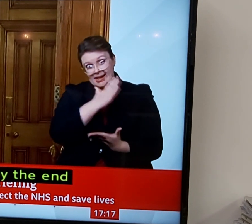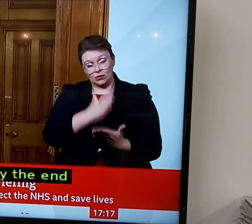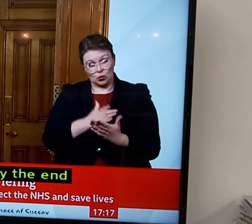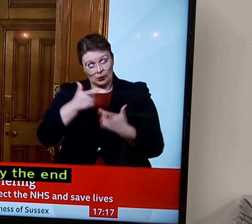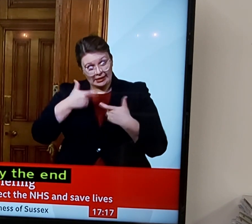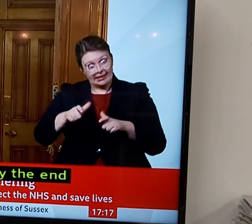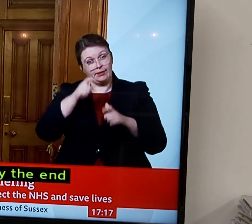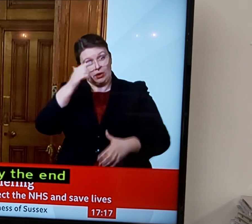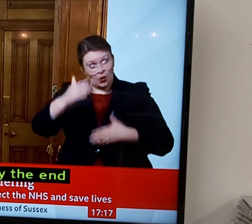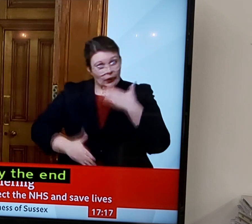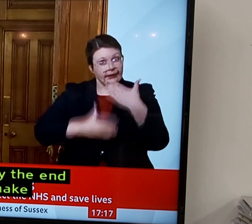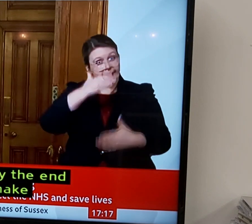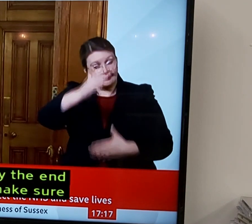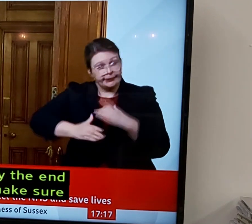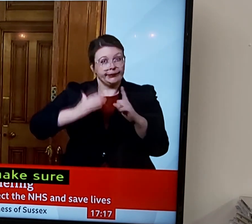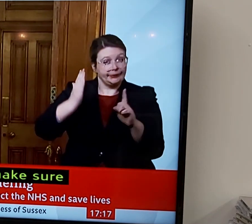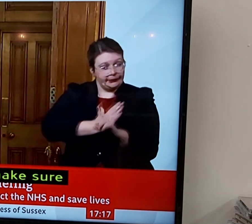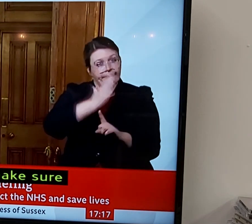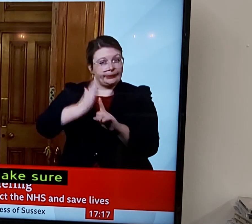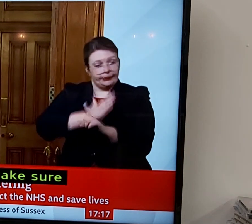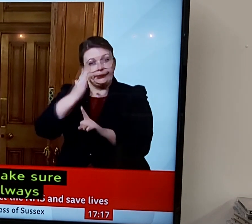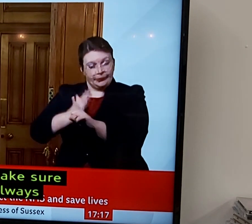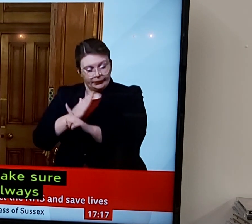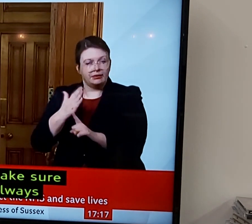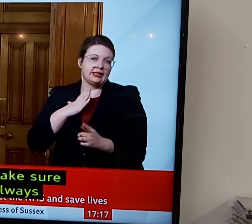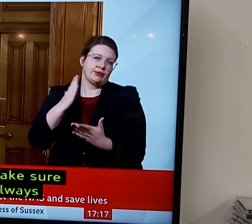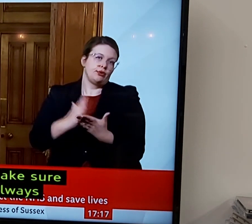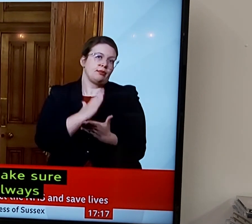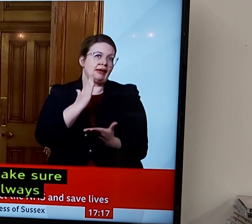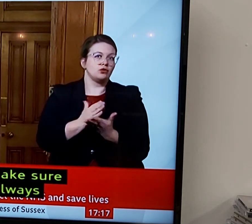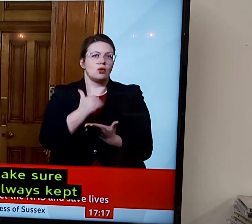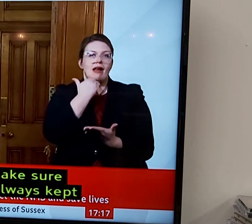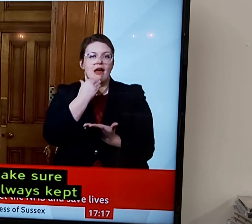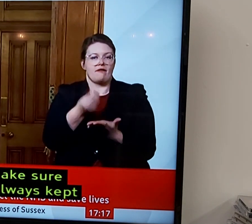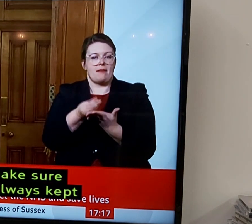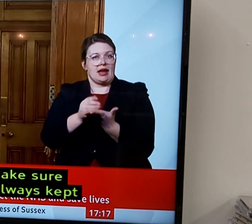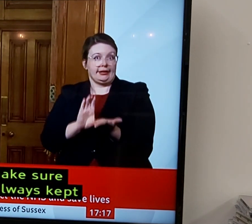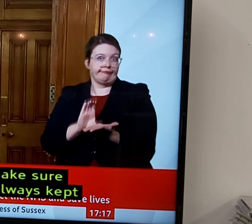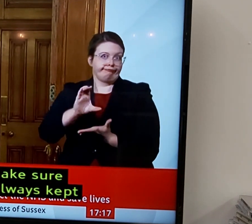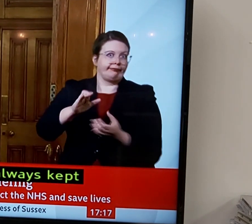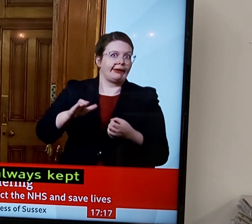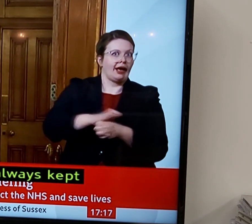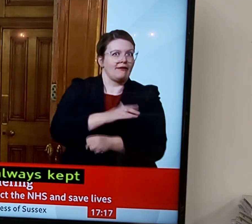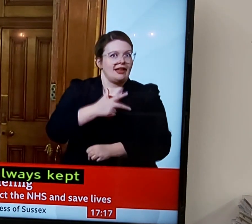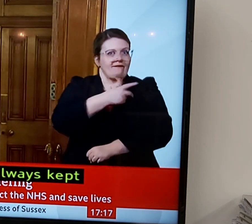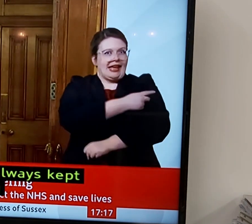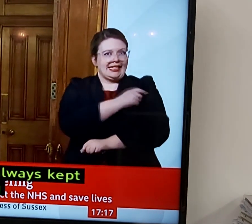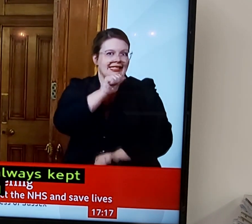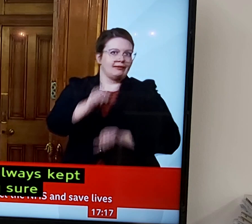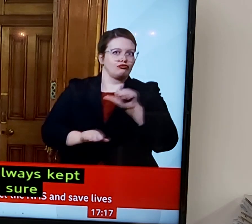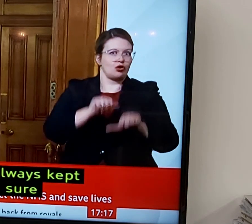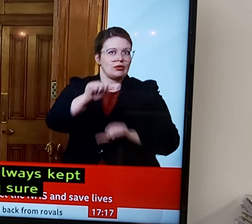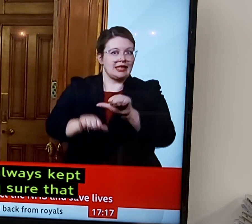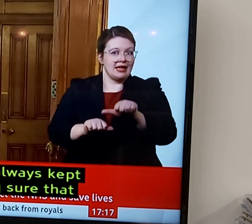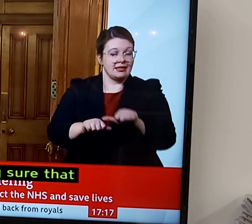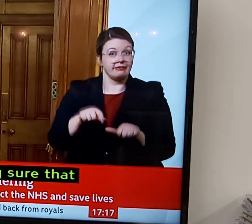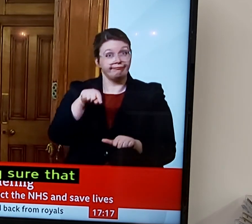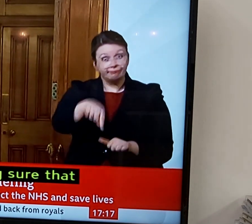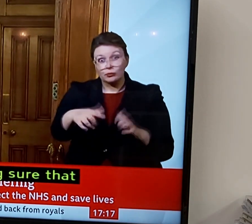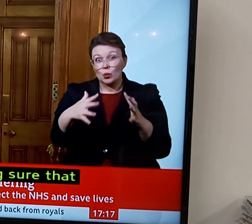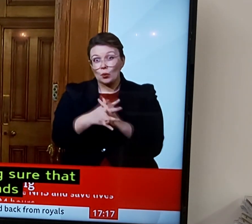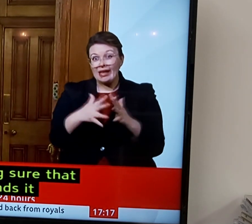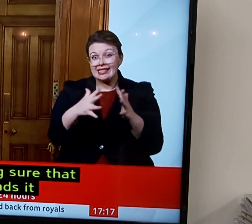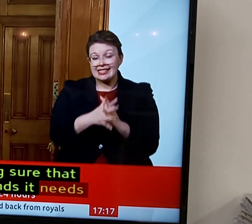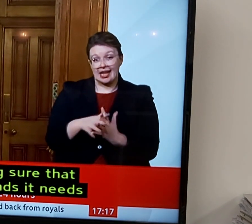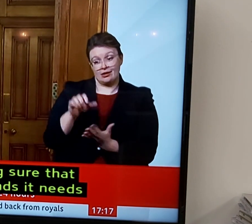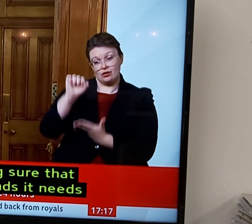we are making sure that the programme has the funds that it needs to do all of this incredible work. At the budget on Wednesday, the Chancellor will set